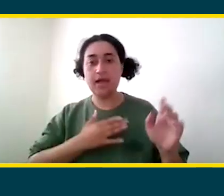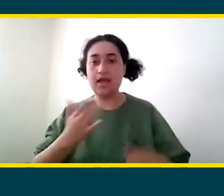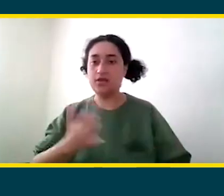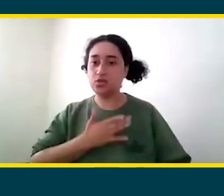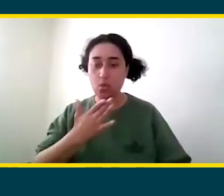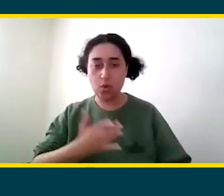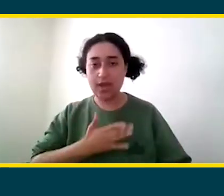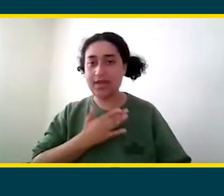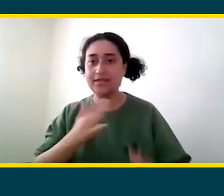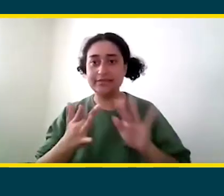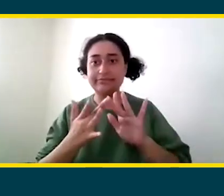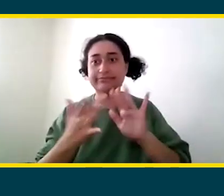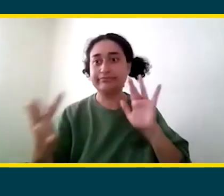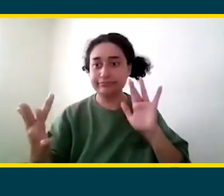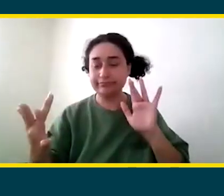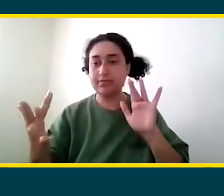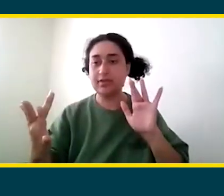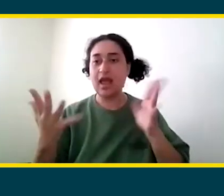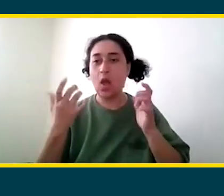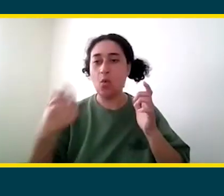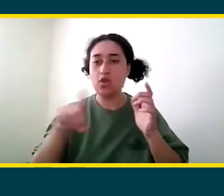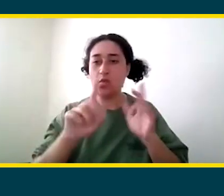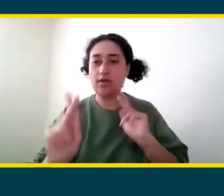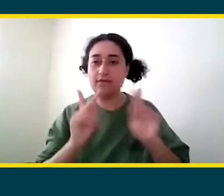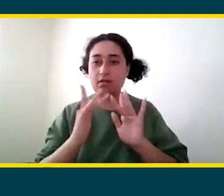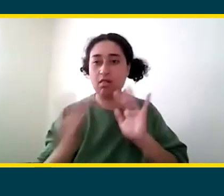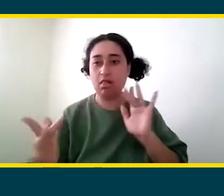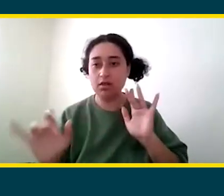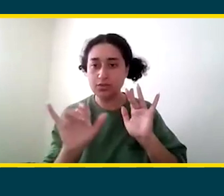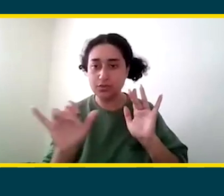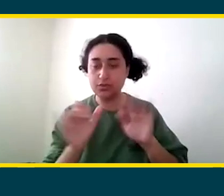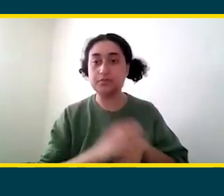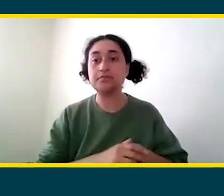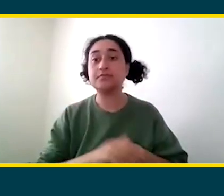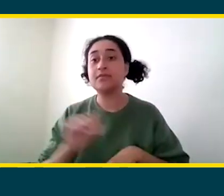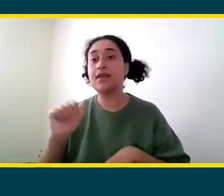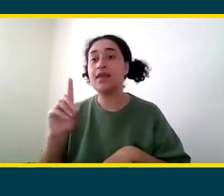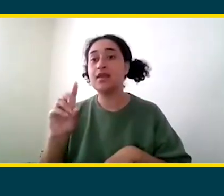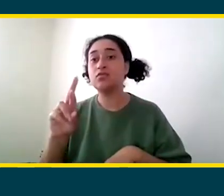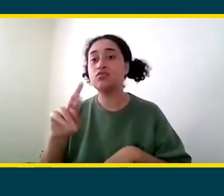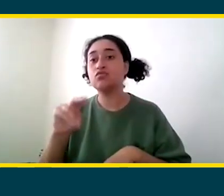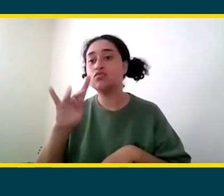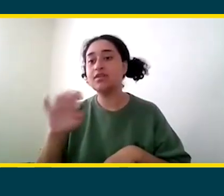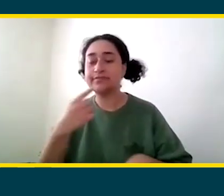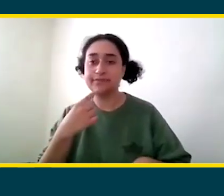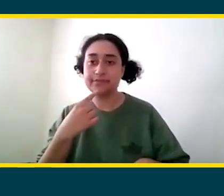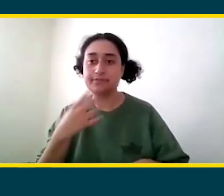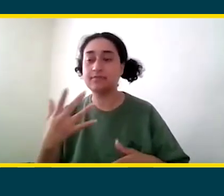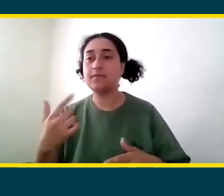you? I like to think of like sociologically how things have like happened, and like